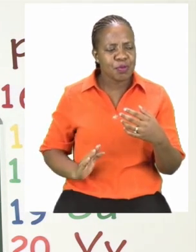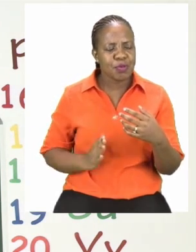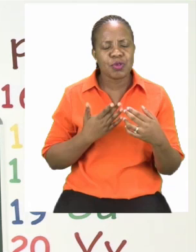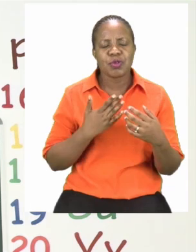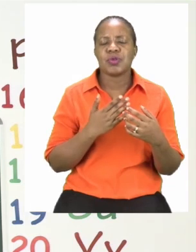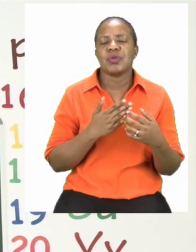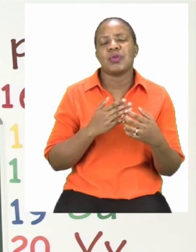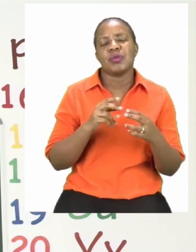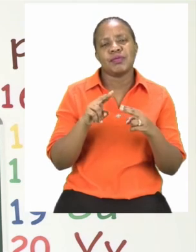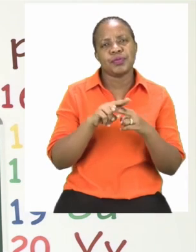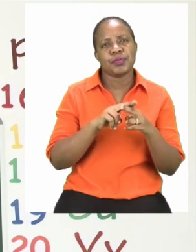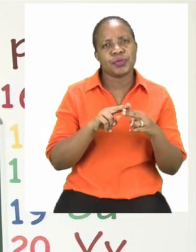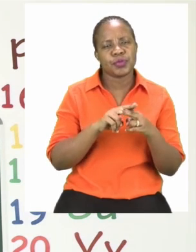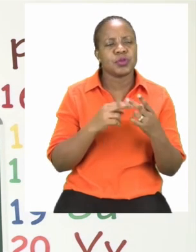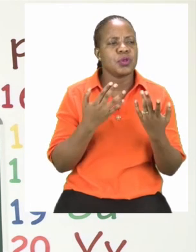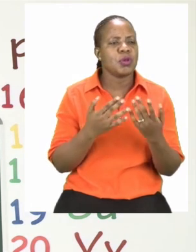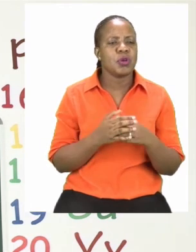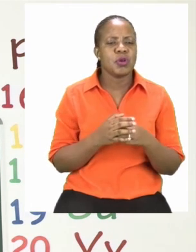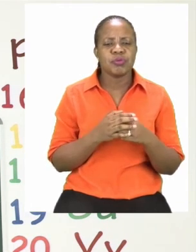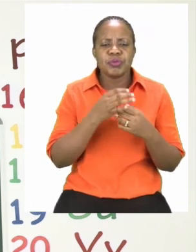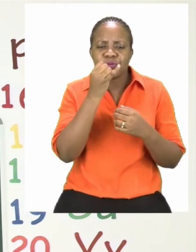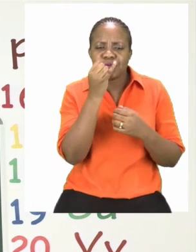7, 8,